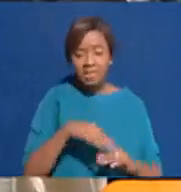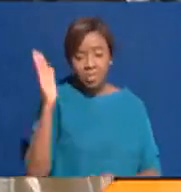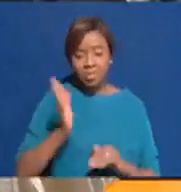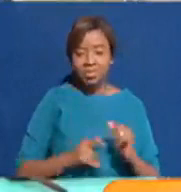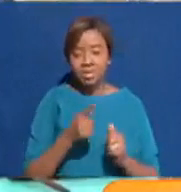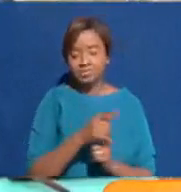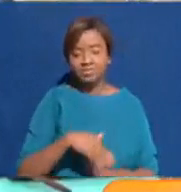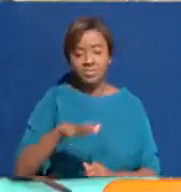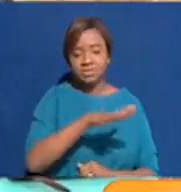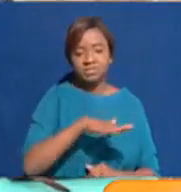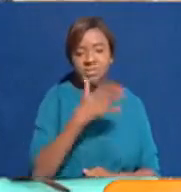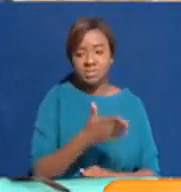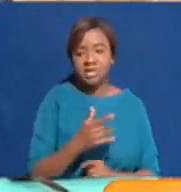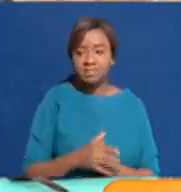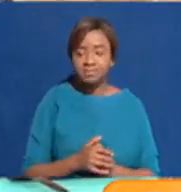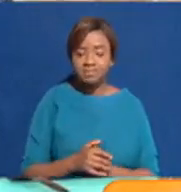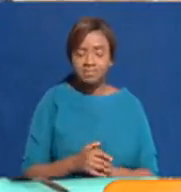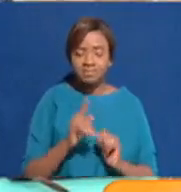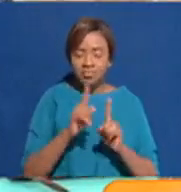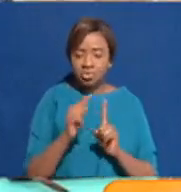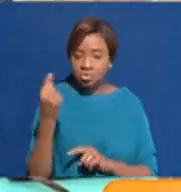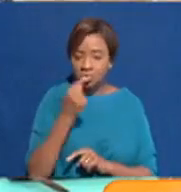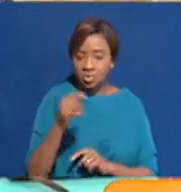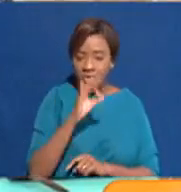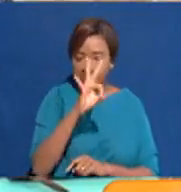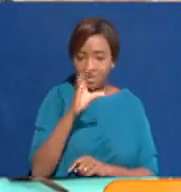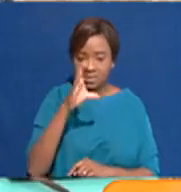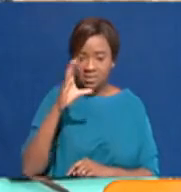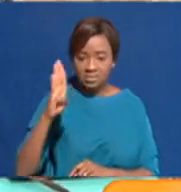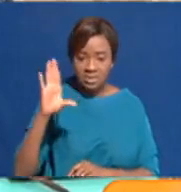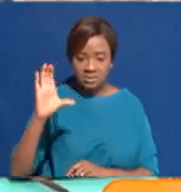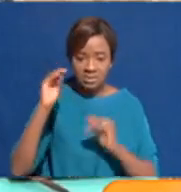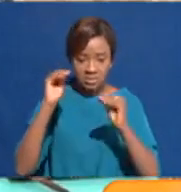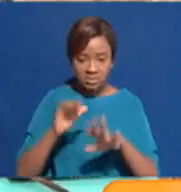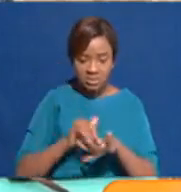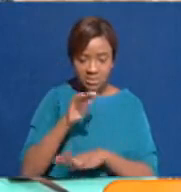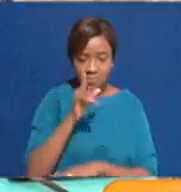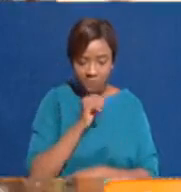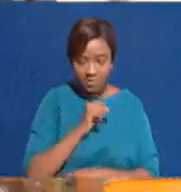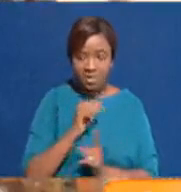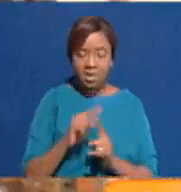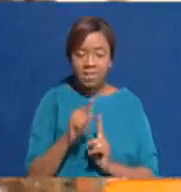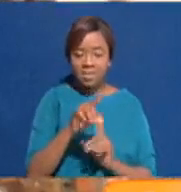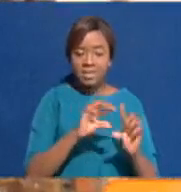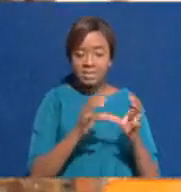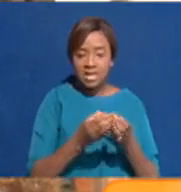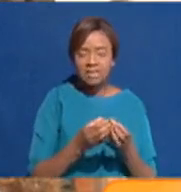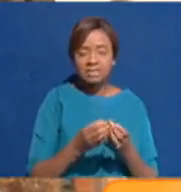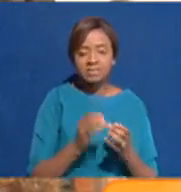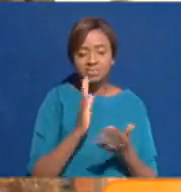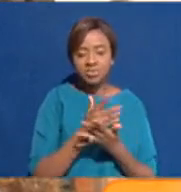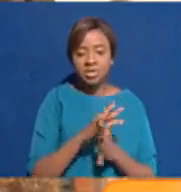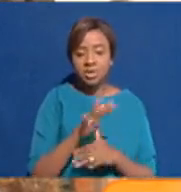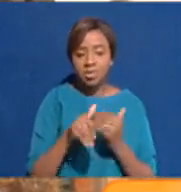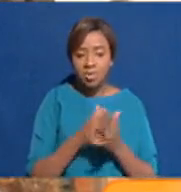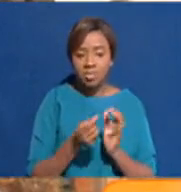accommodate, with basic infrastructure and only 3 CBC teachers posted here. The Pioneer CBC class is sharing the 14 primary school